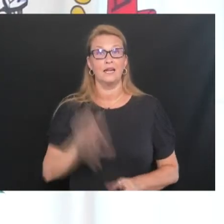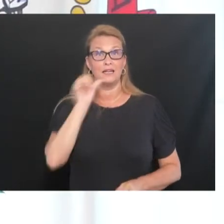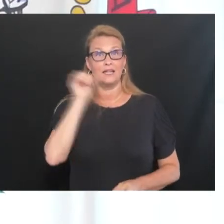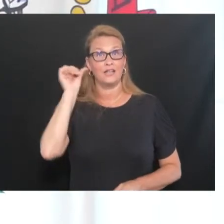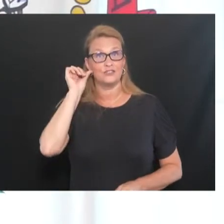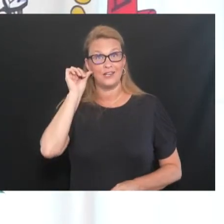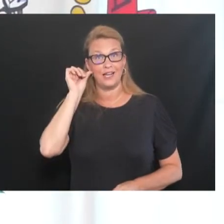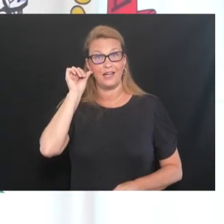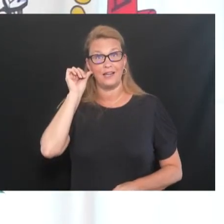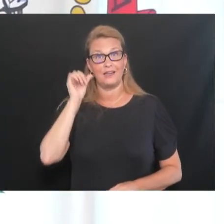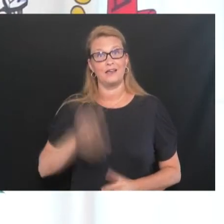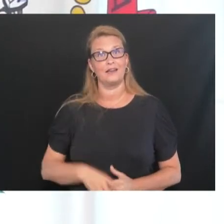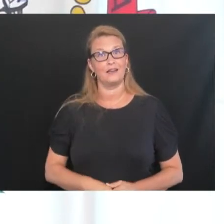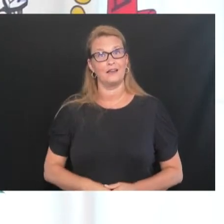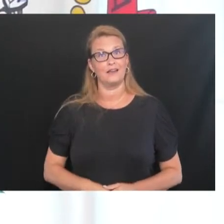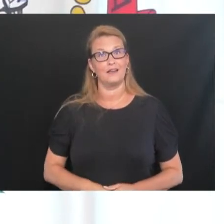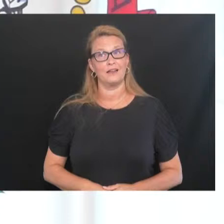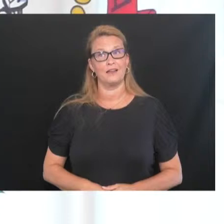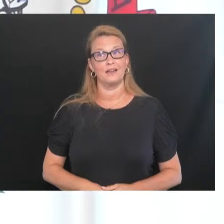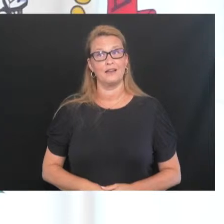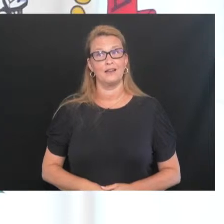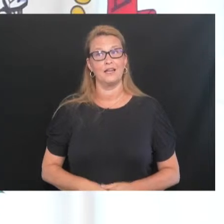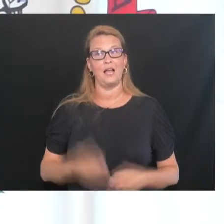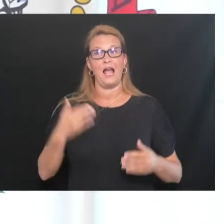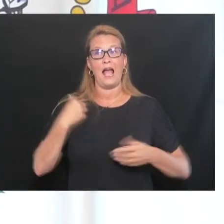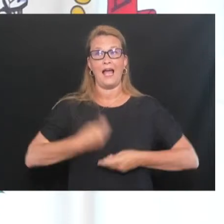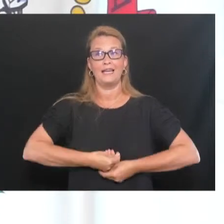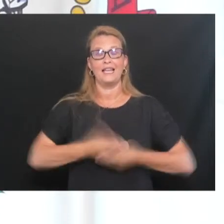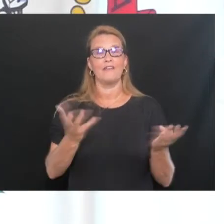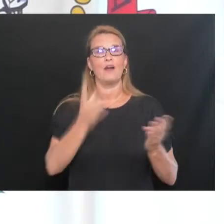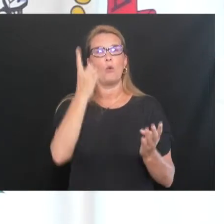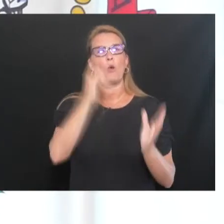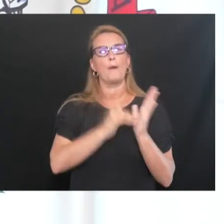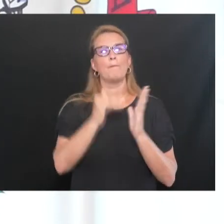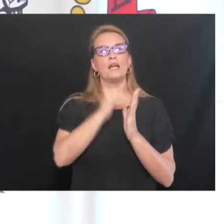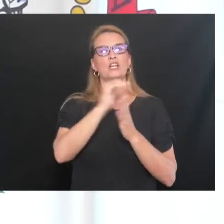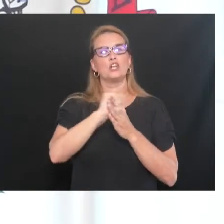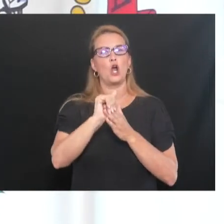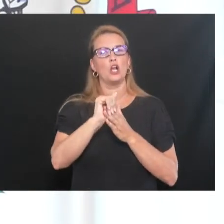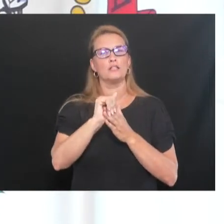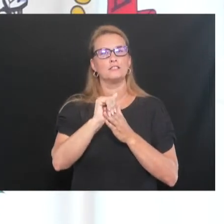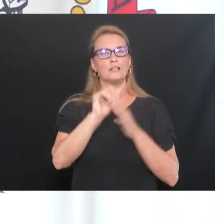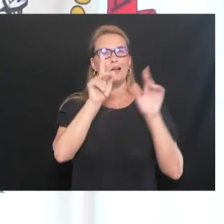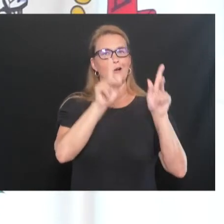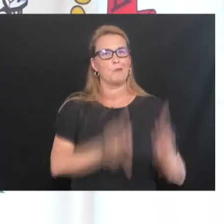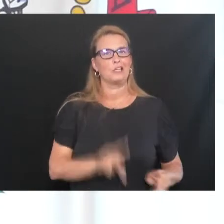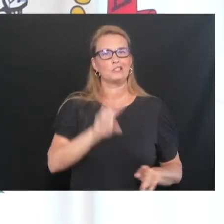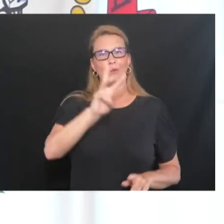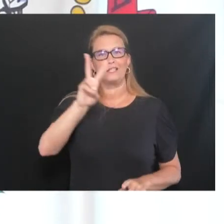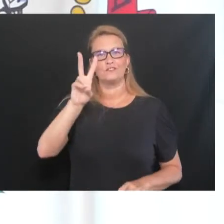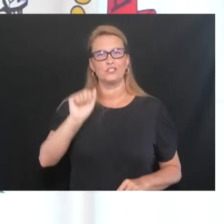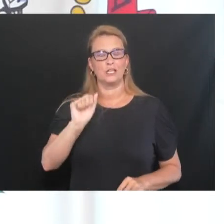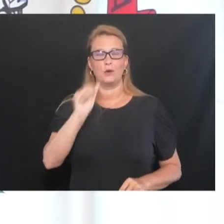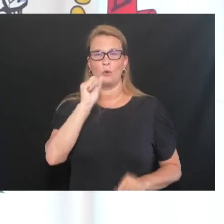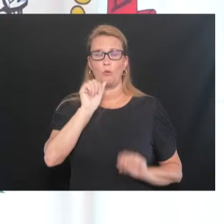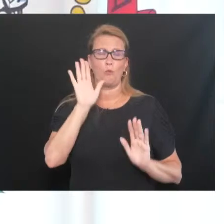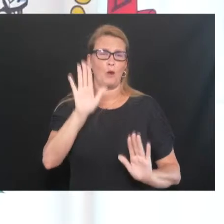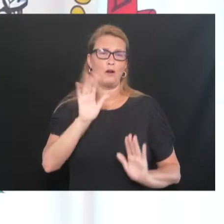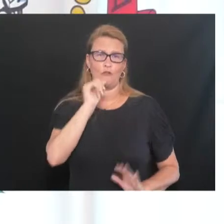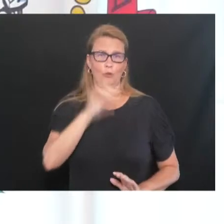Yesterday I was giving out $1 million to a person in West Virginia, a wonderful